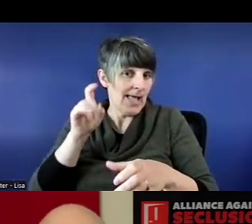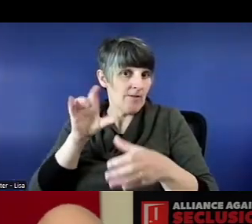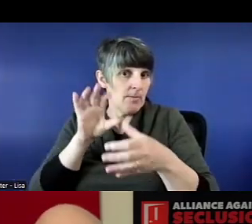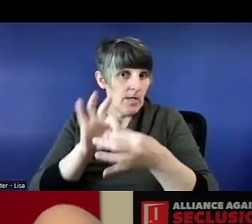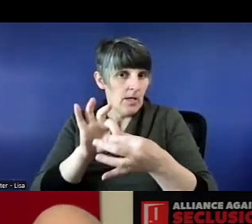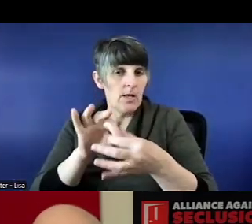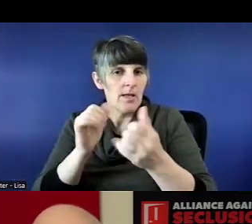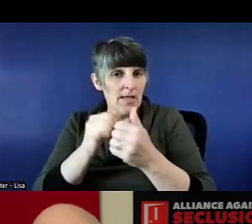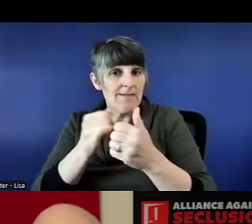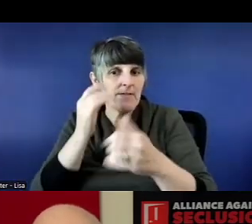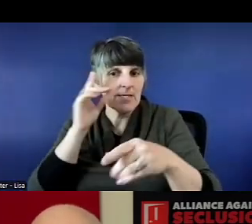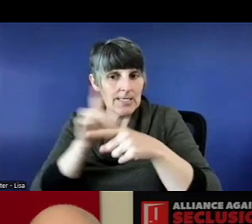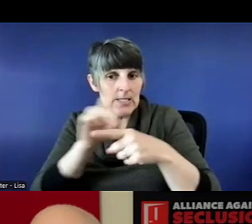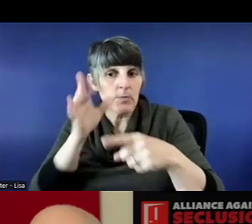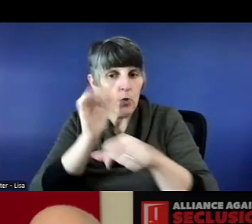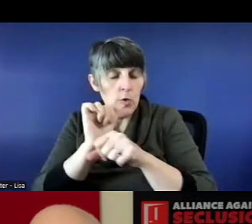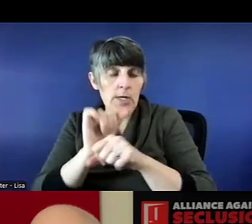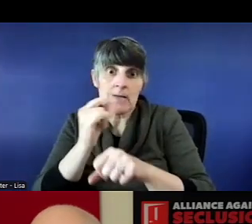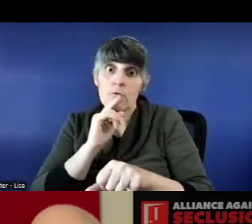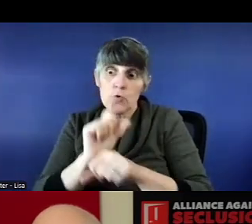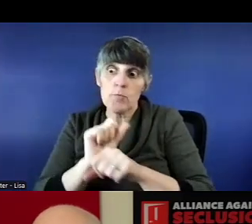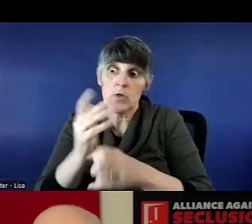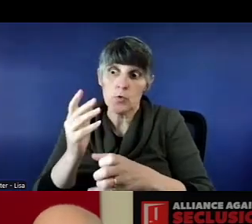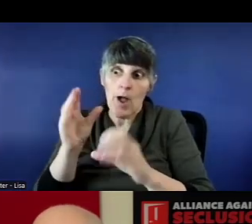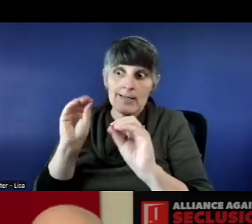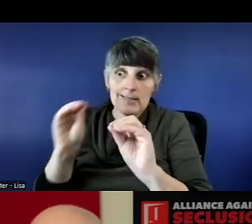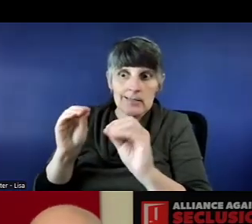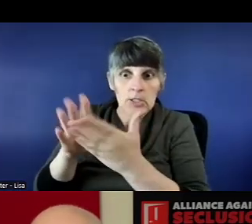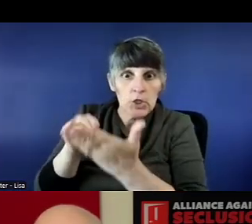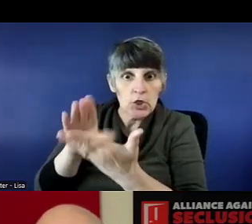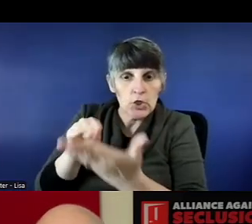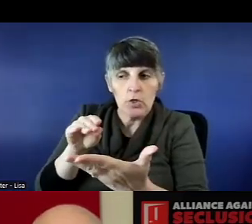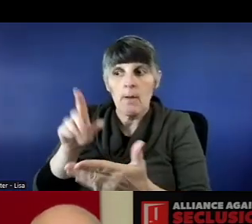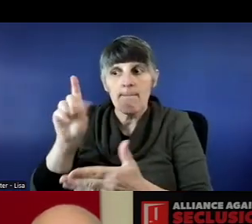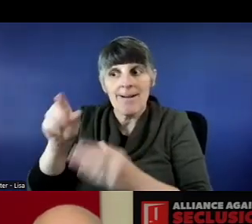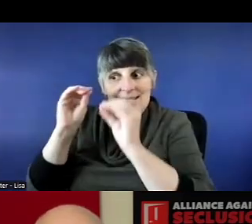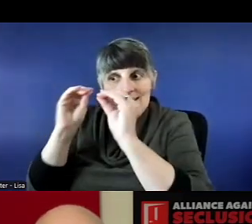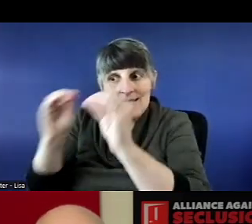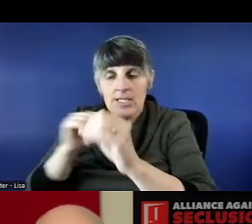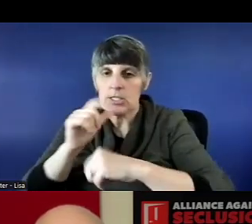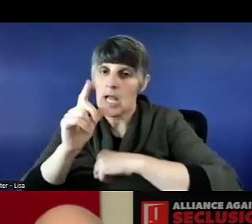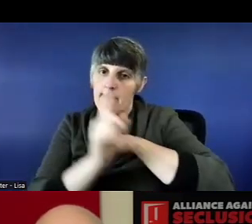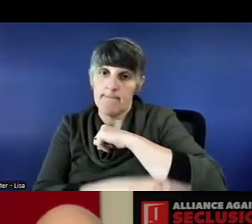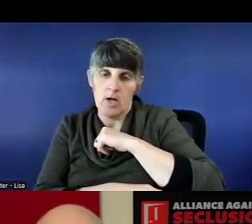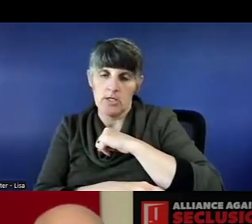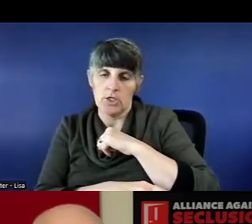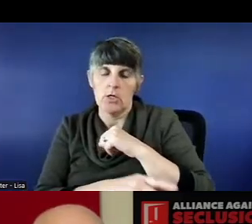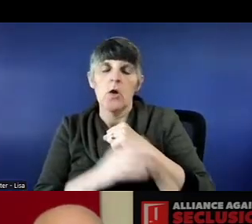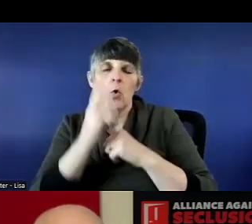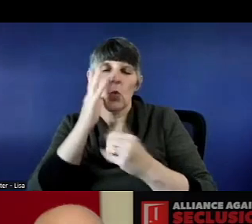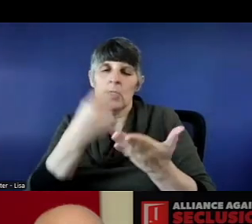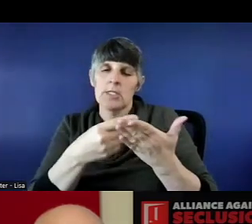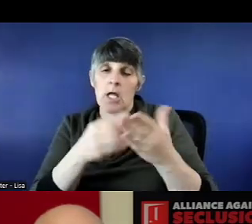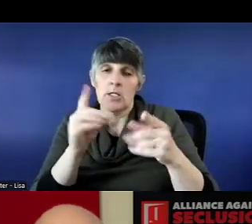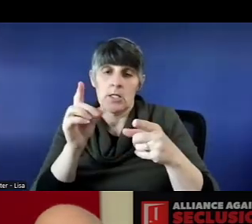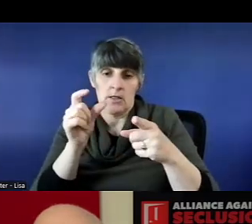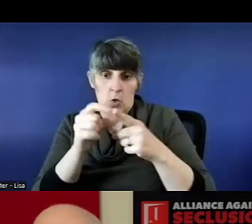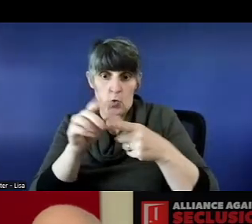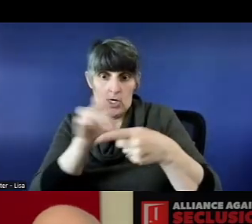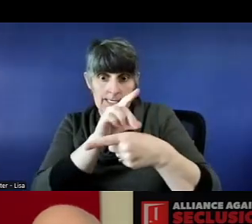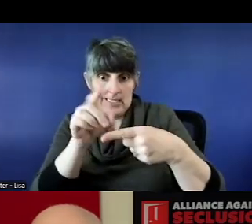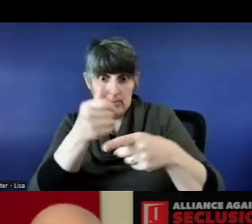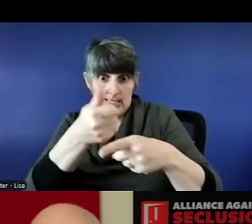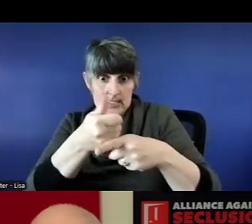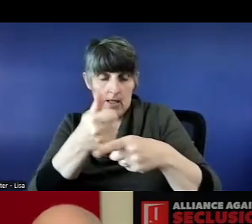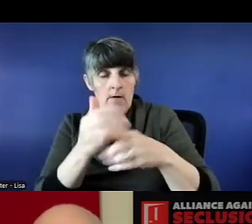work. If you truly want a child to learn, you must teach, not punish. And we're going to talk in a few minutes about the word discipline and really